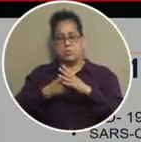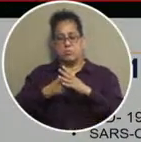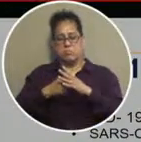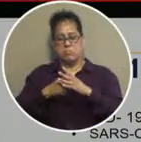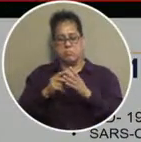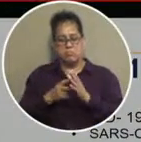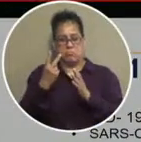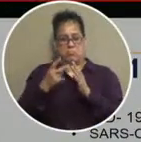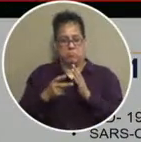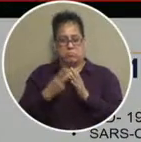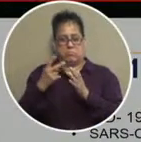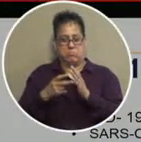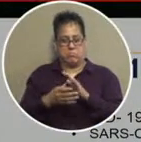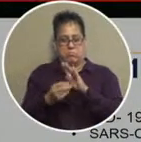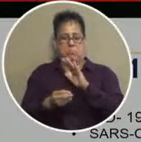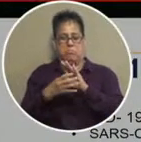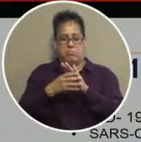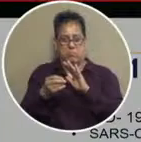replicating, causing